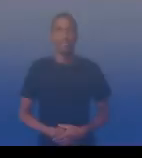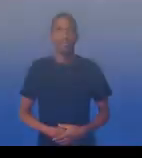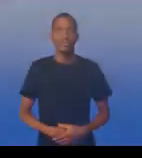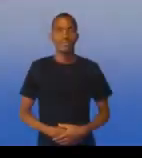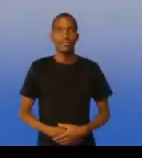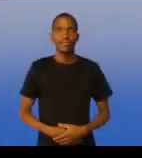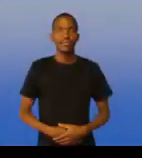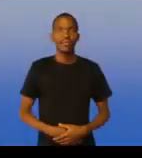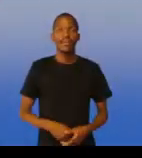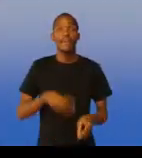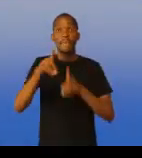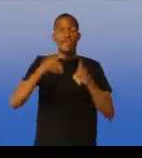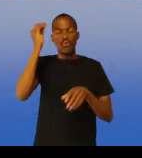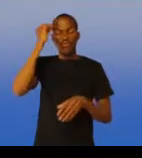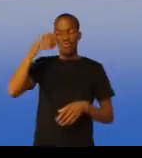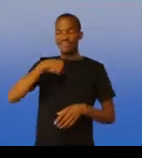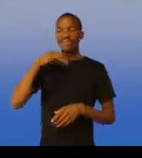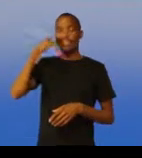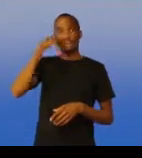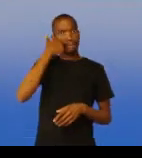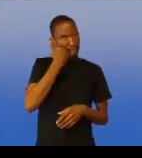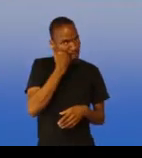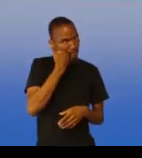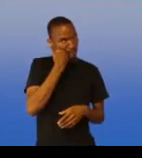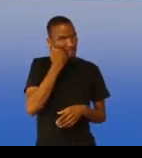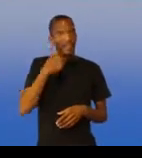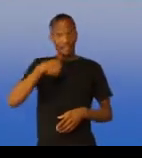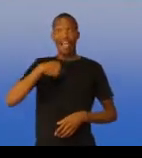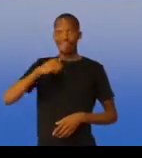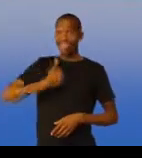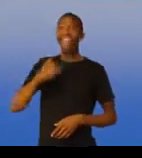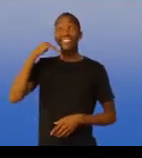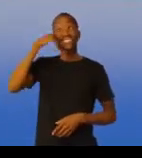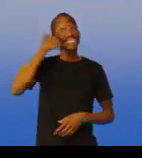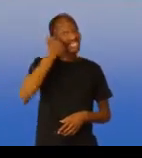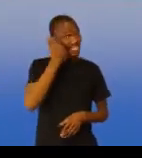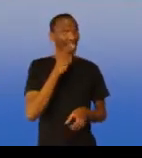People don't know that I'm shy. They don't know that I am shy. Yes, I'm shy.